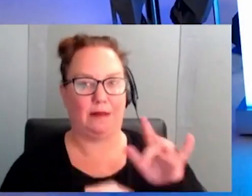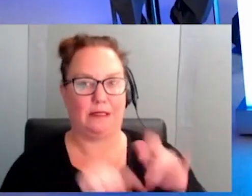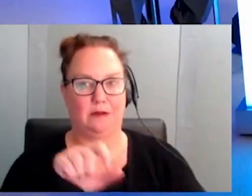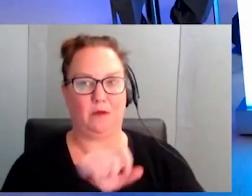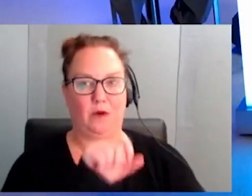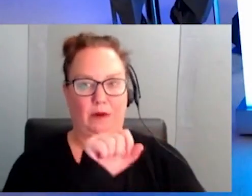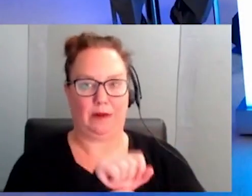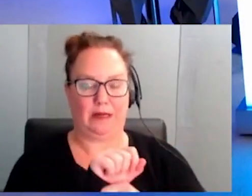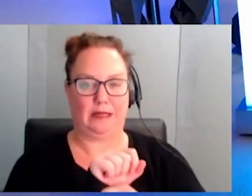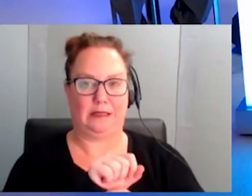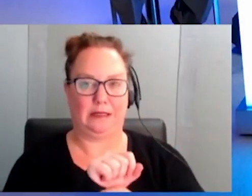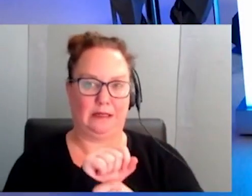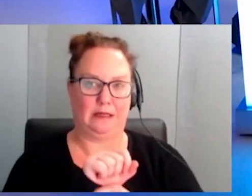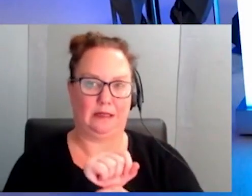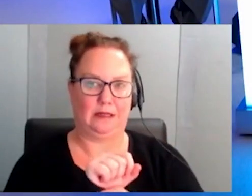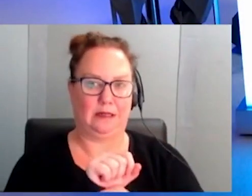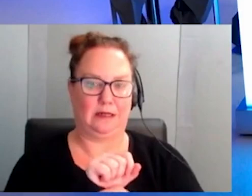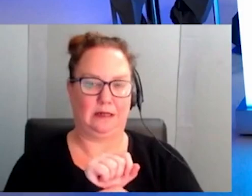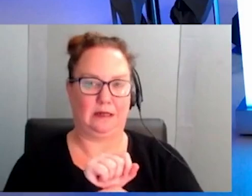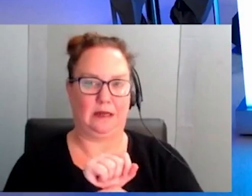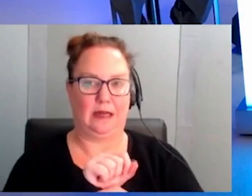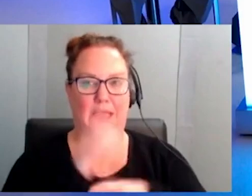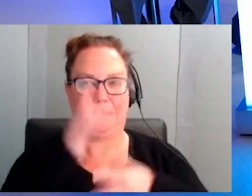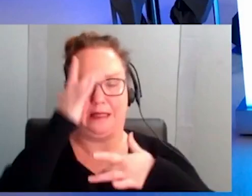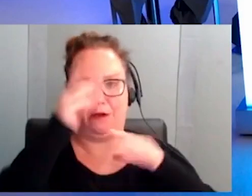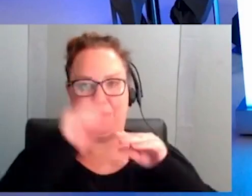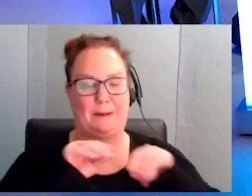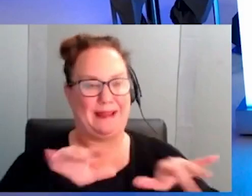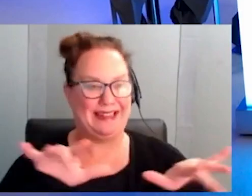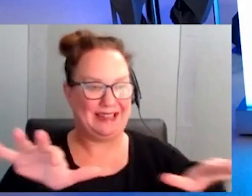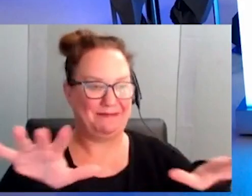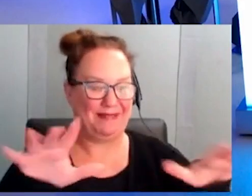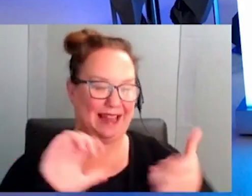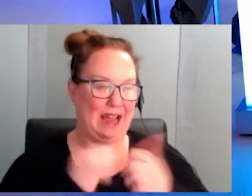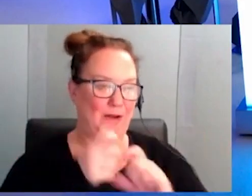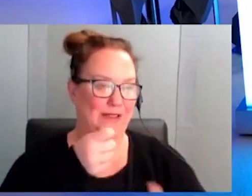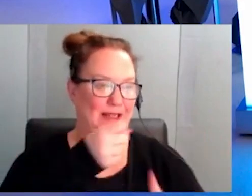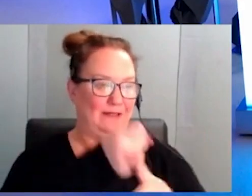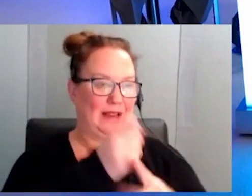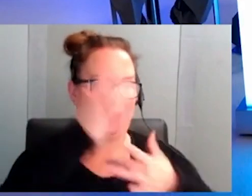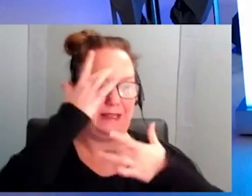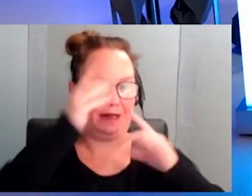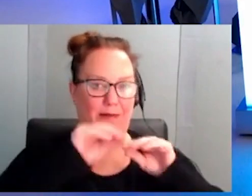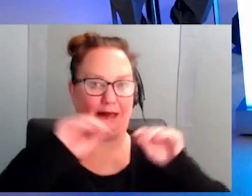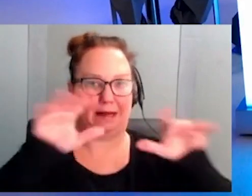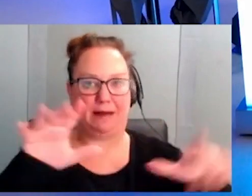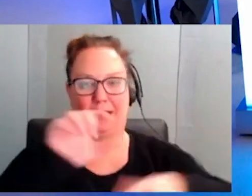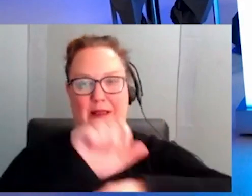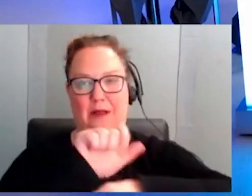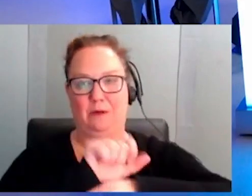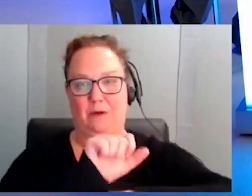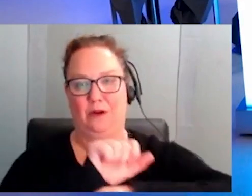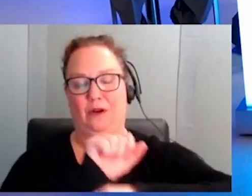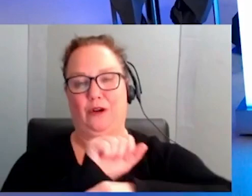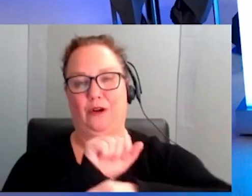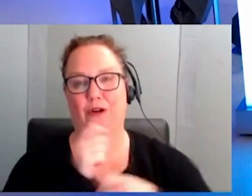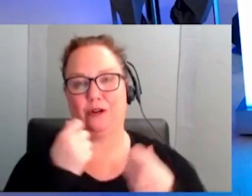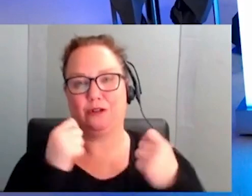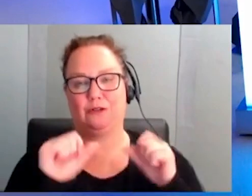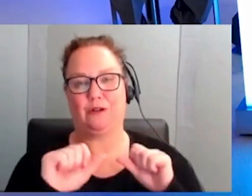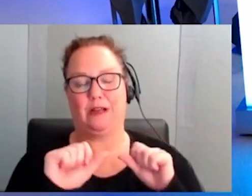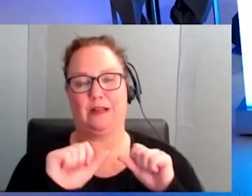big hurdle. Then you had a pandemic in it. How is the pandemic affecting patients and the work you're doing with these folks trying to get off